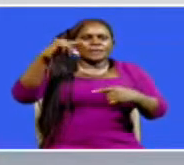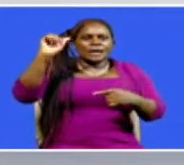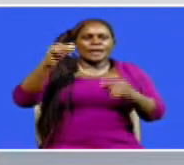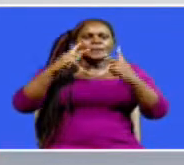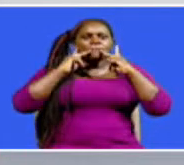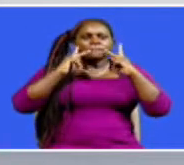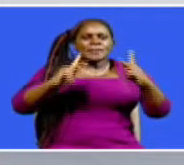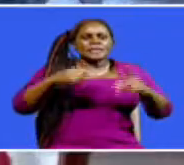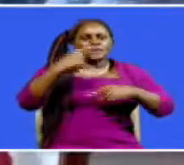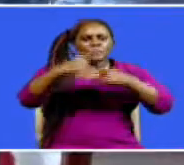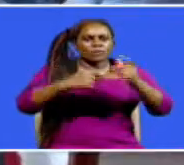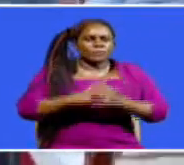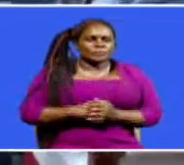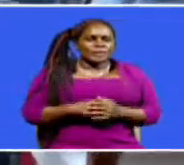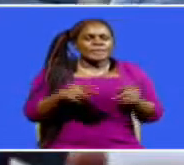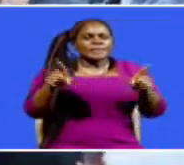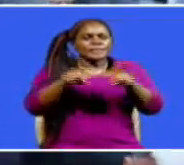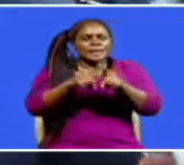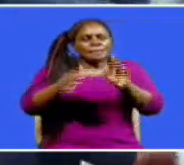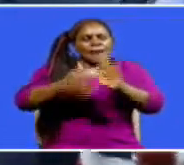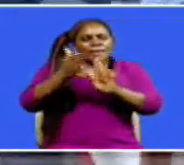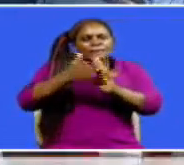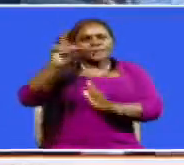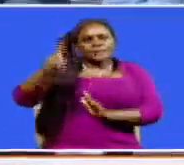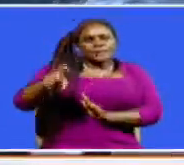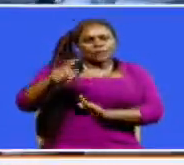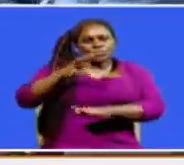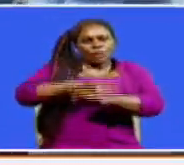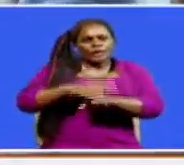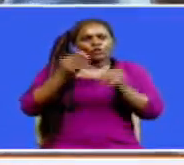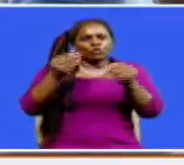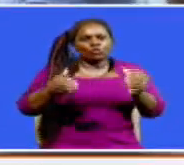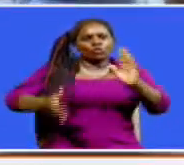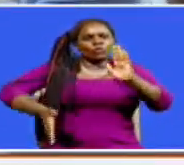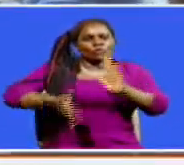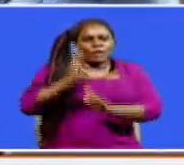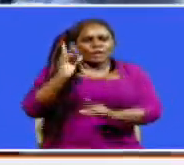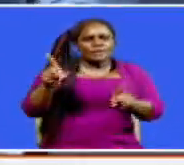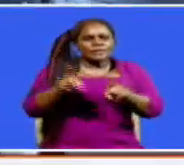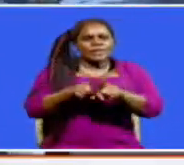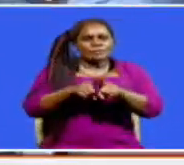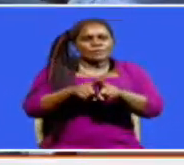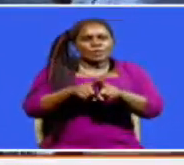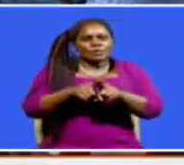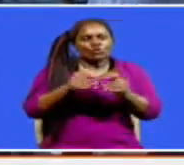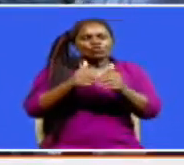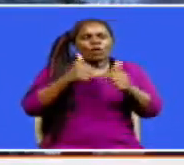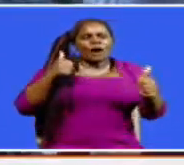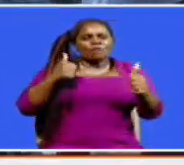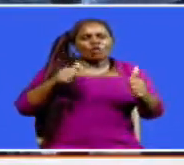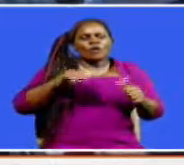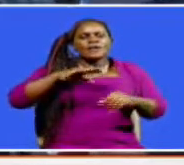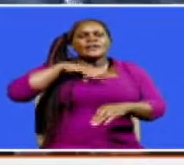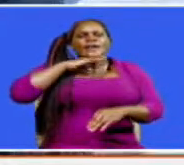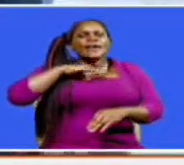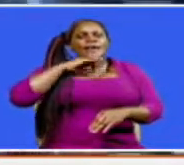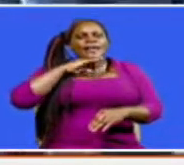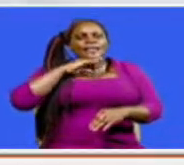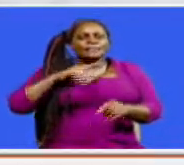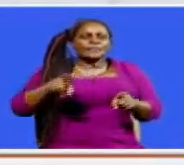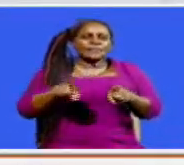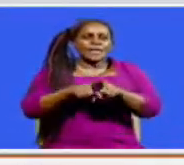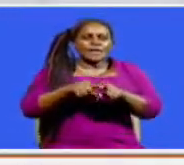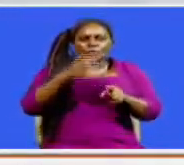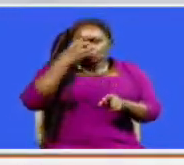peace process. Noting the urgent need to find a solution and avert a further loss of lives and property, President